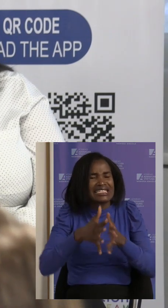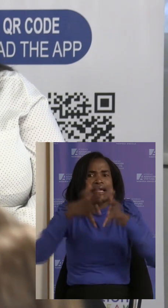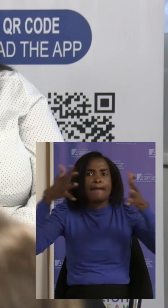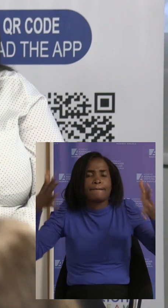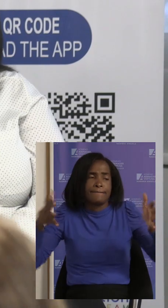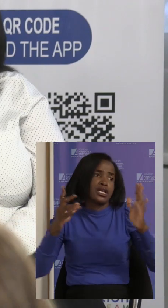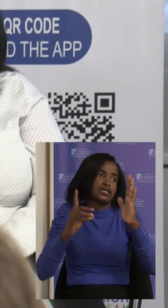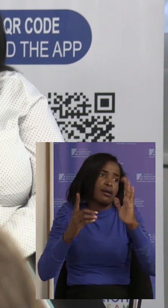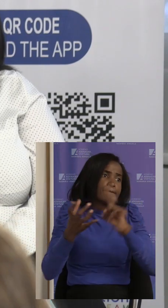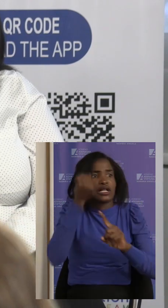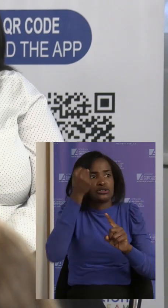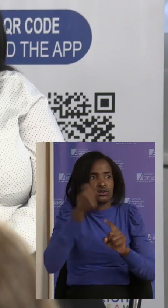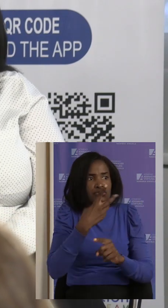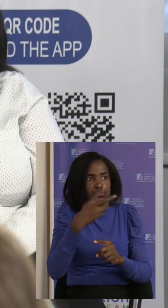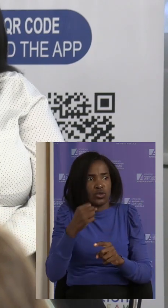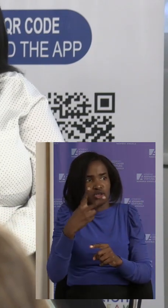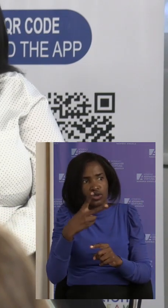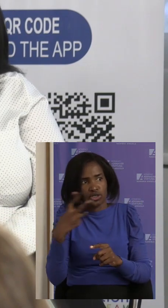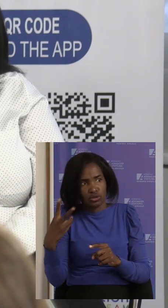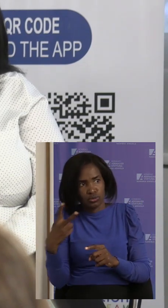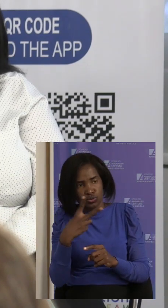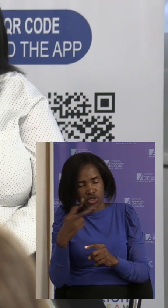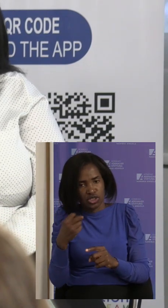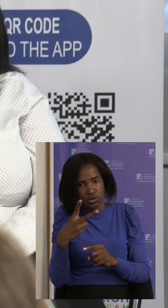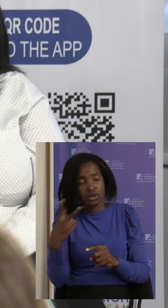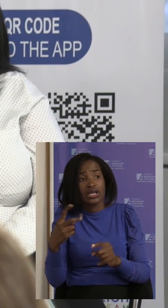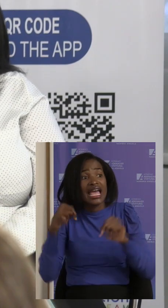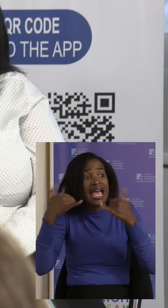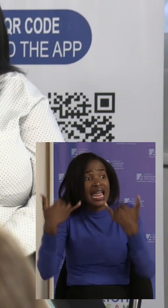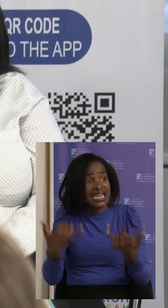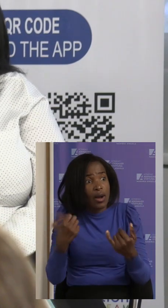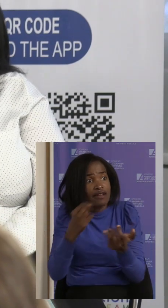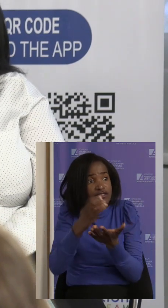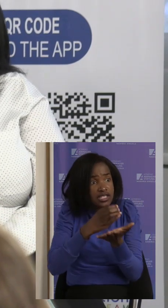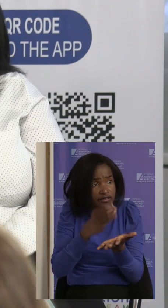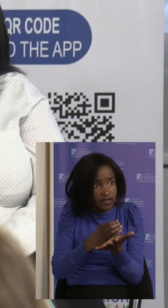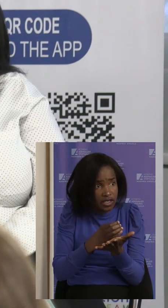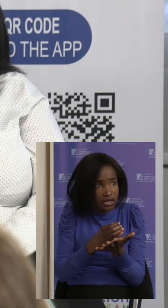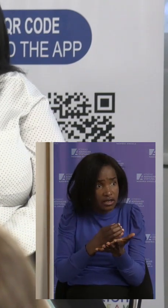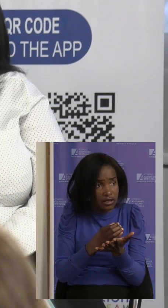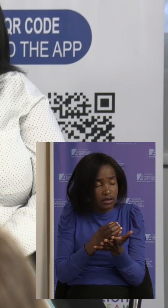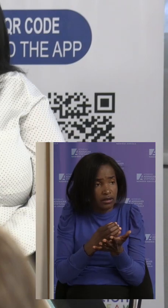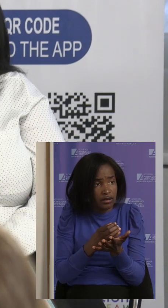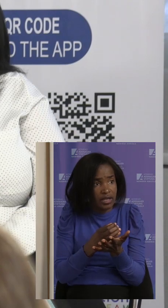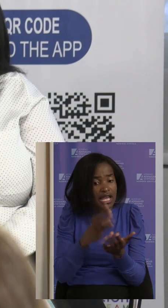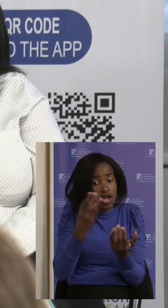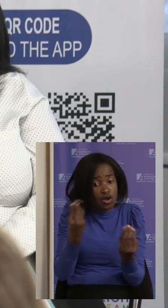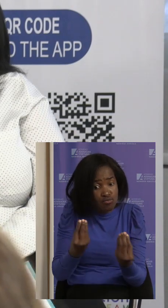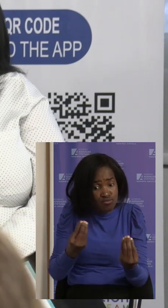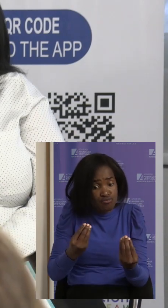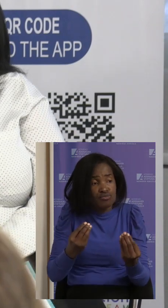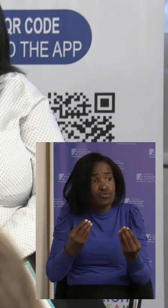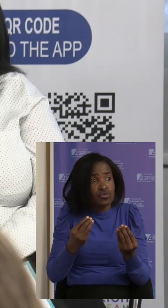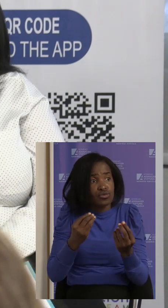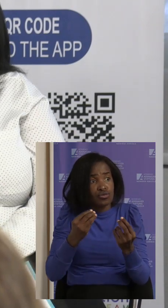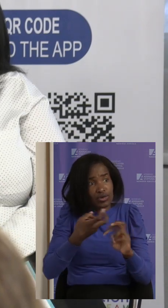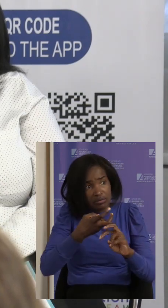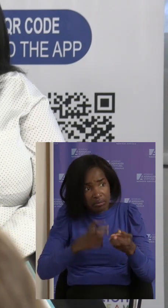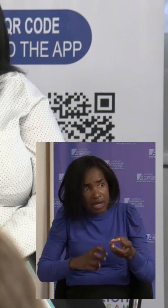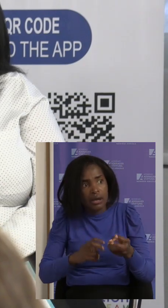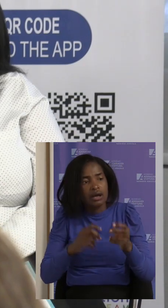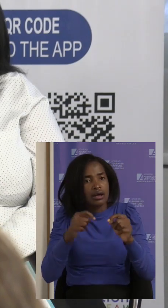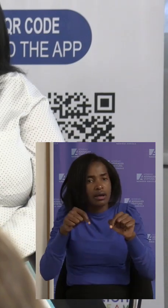of 2022, that they are now certificate. These learners going through that